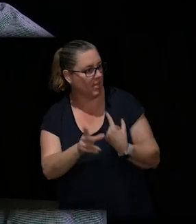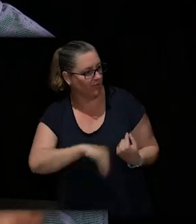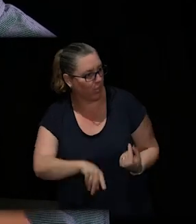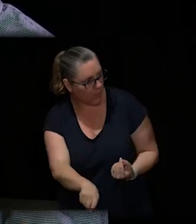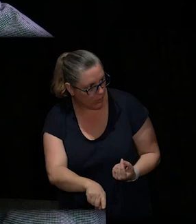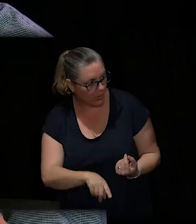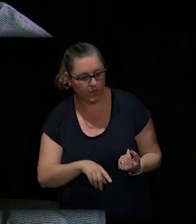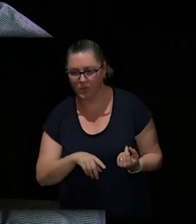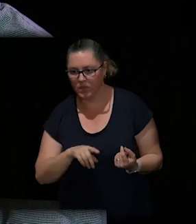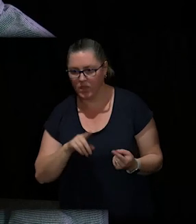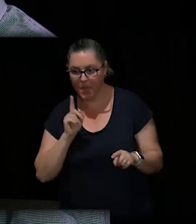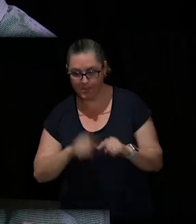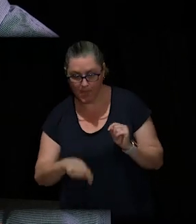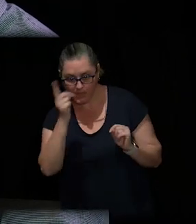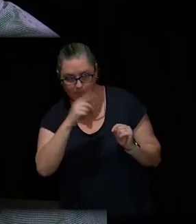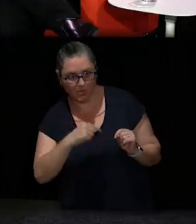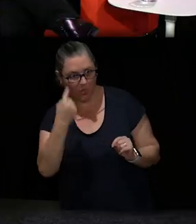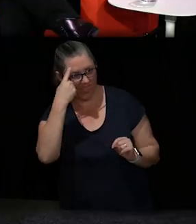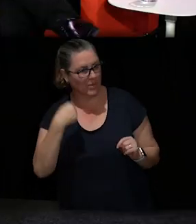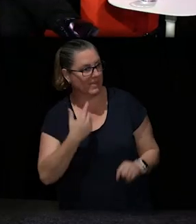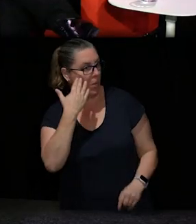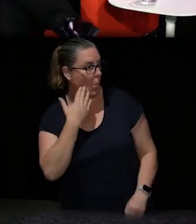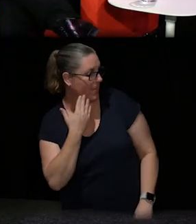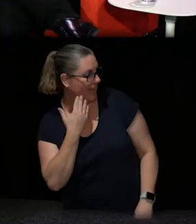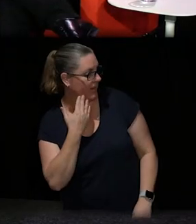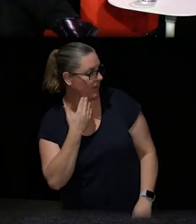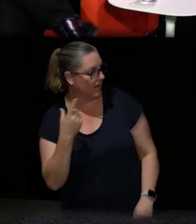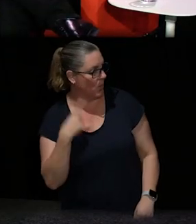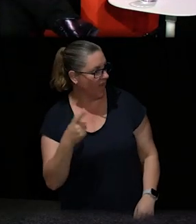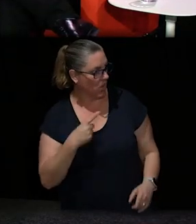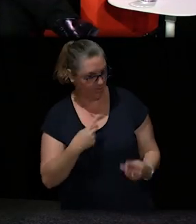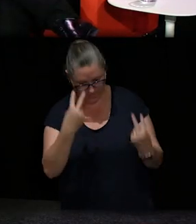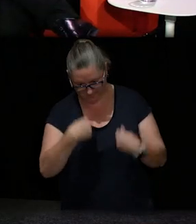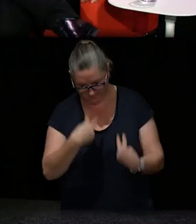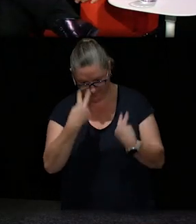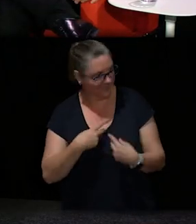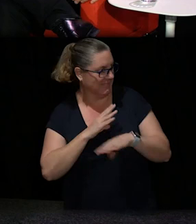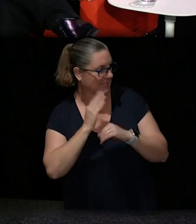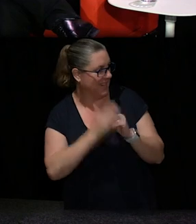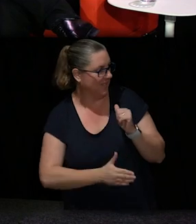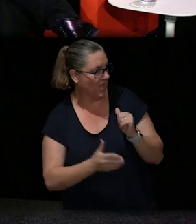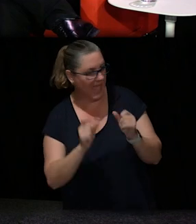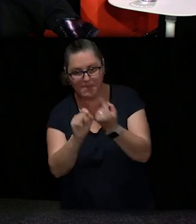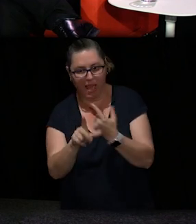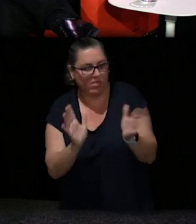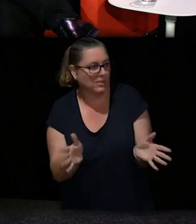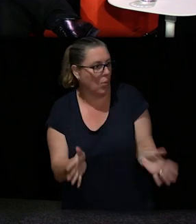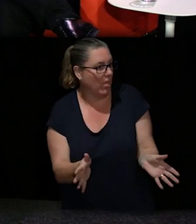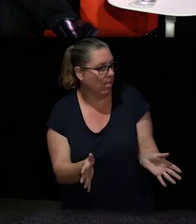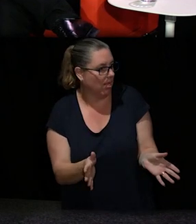way, before they met me, thought I was a woman, because you just didn't have visibility except for via email. But it was